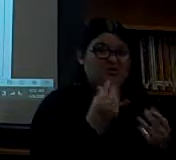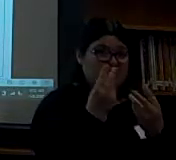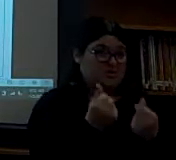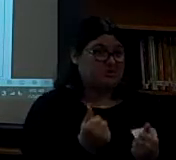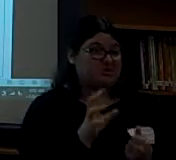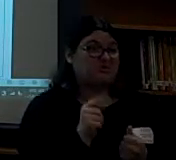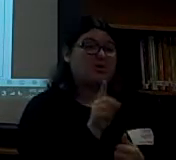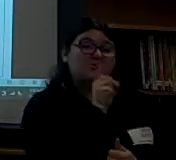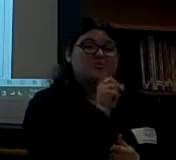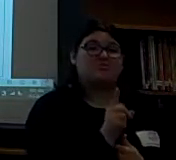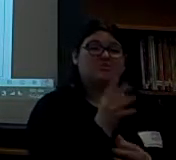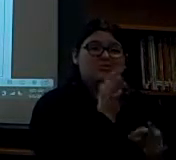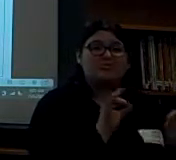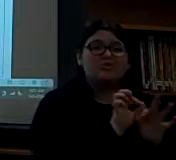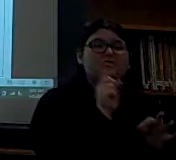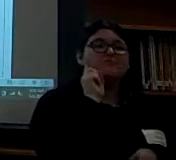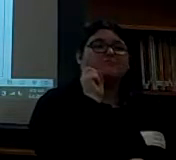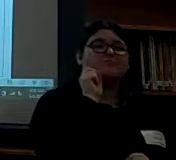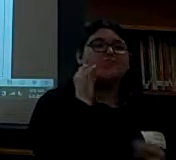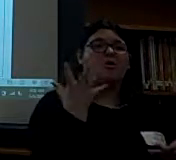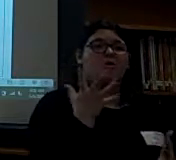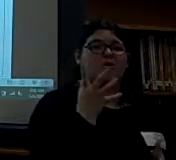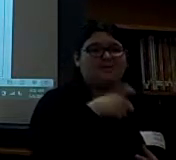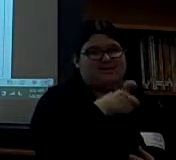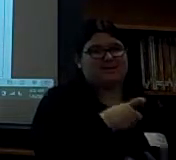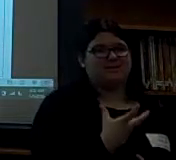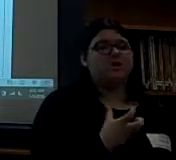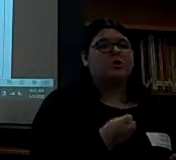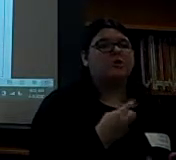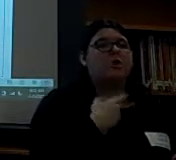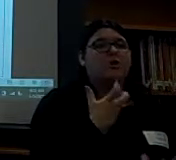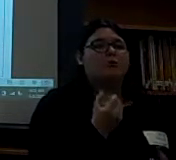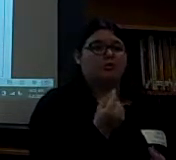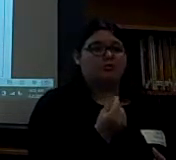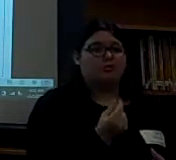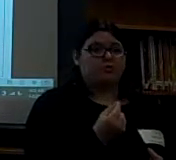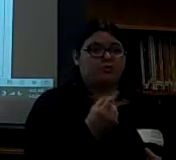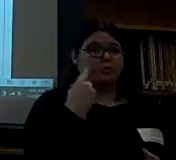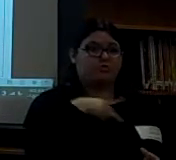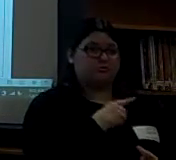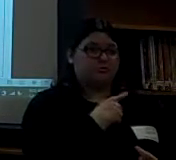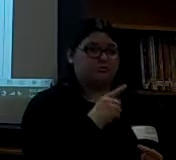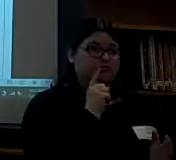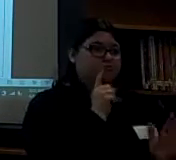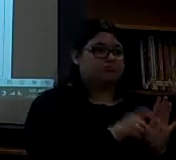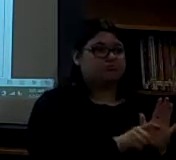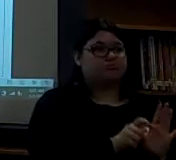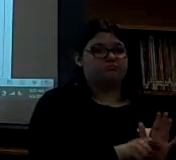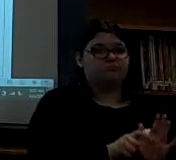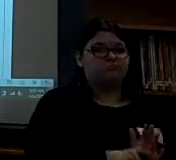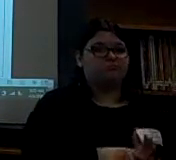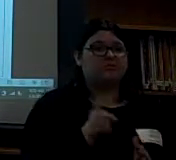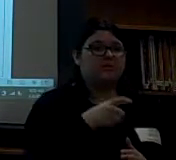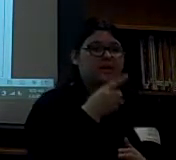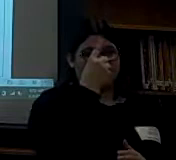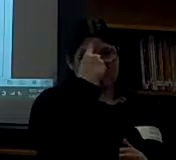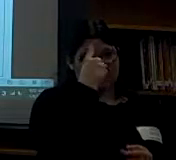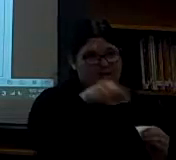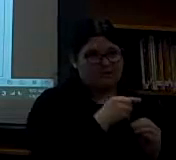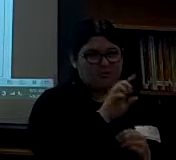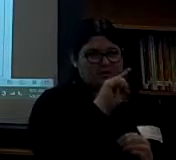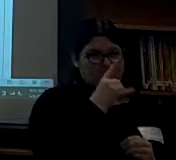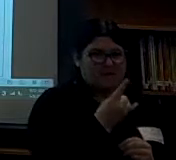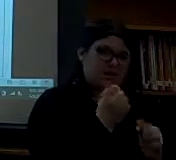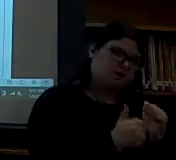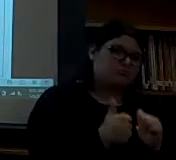it's really important that you hear what these needs are. So what I want you to do as I'm mentioning these needs is think about your child that you're most worried